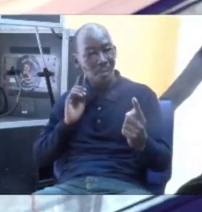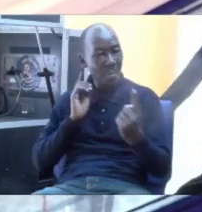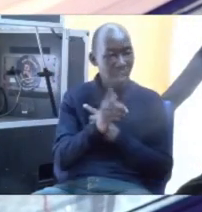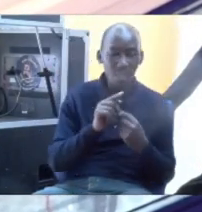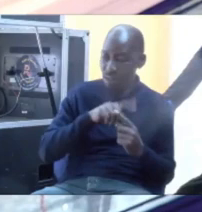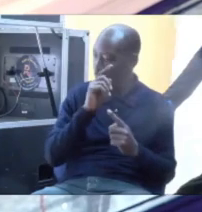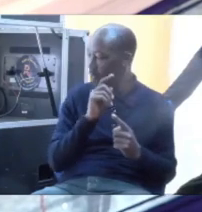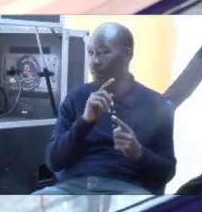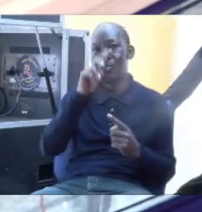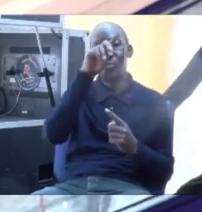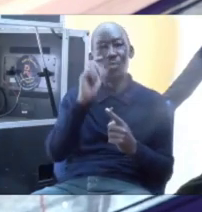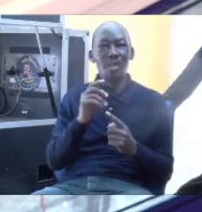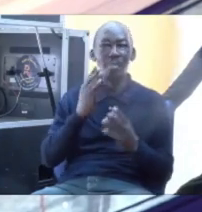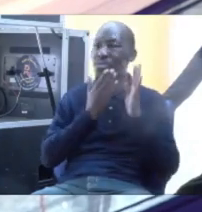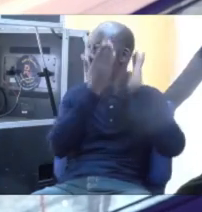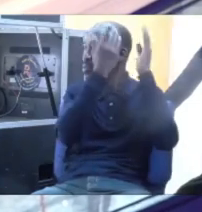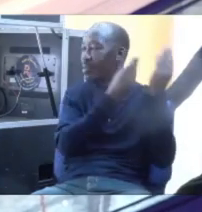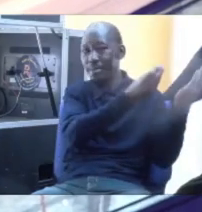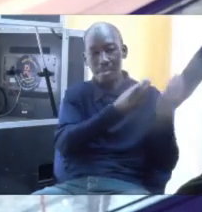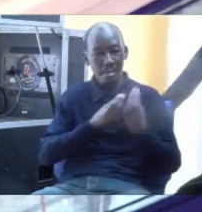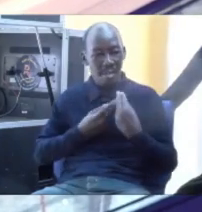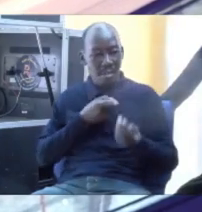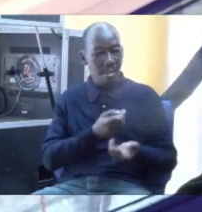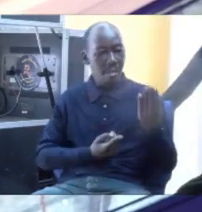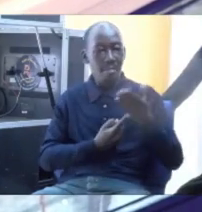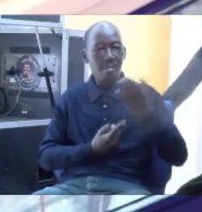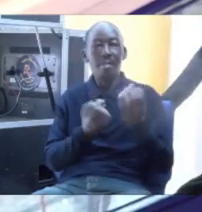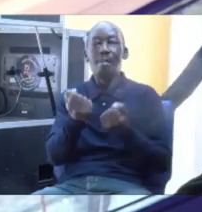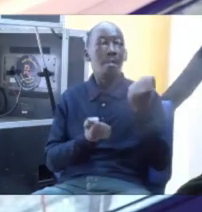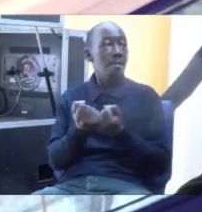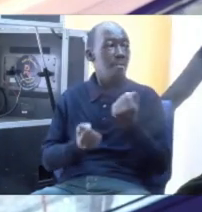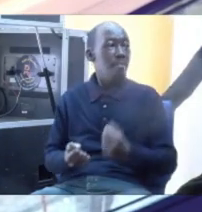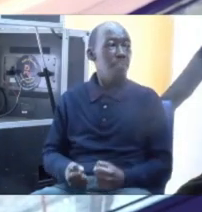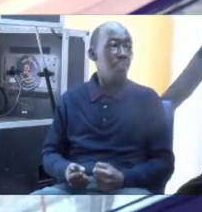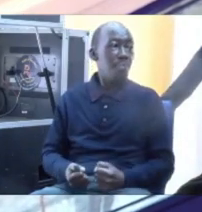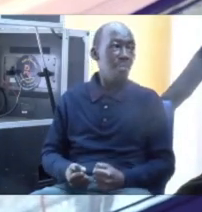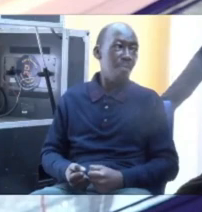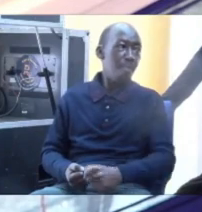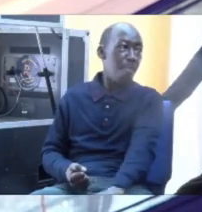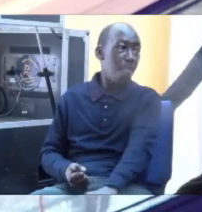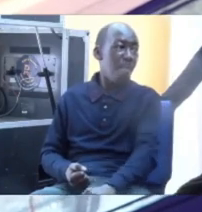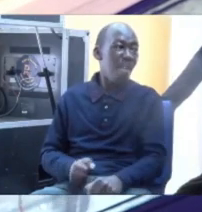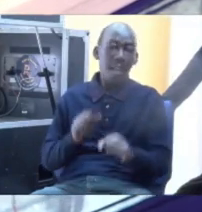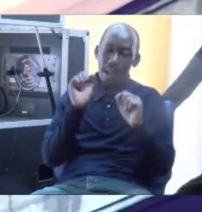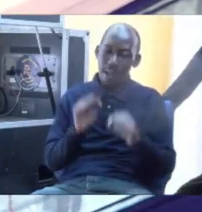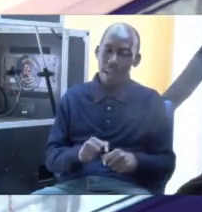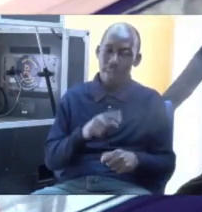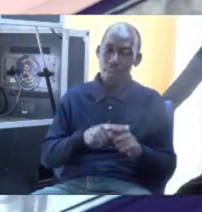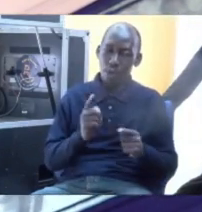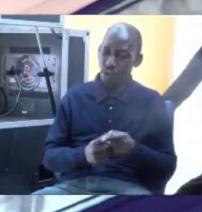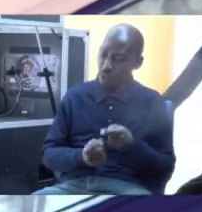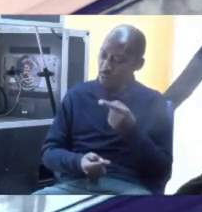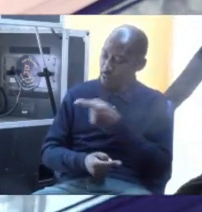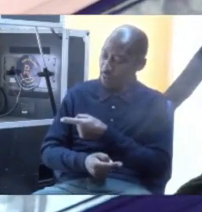ask. Na uulize. Bishop Masinde could give me this car. Askofu Masinde alinipa hili gari. Can he afford an Alto?